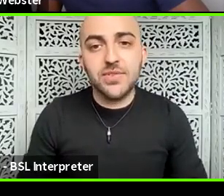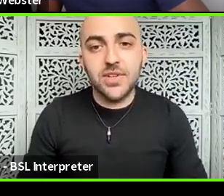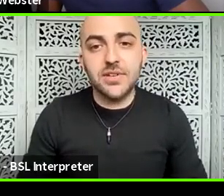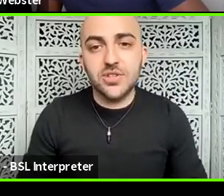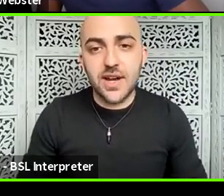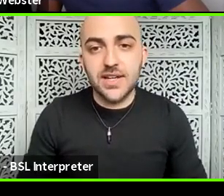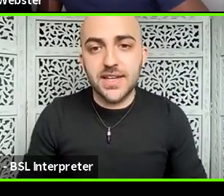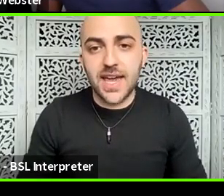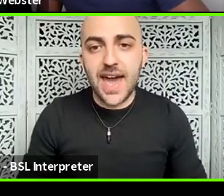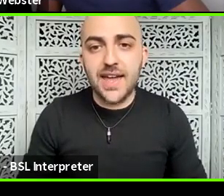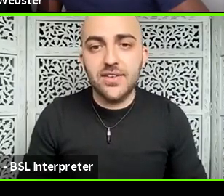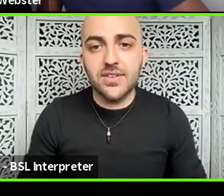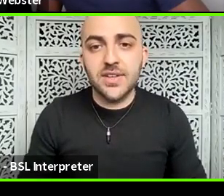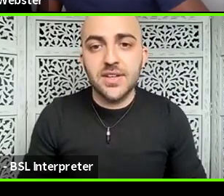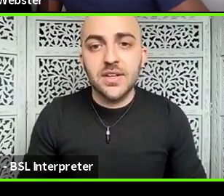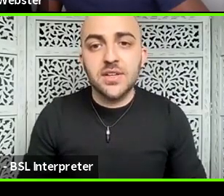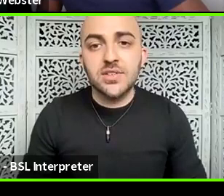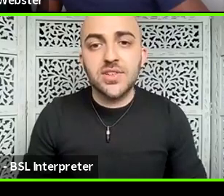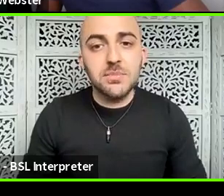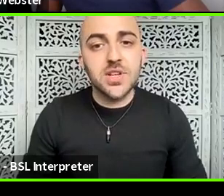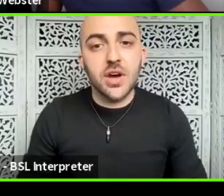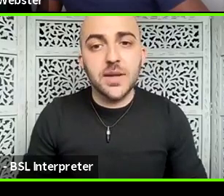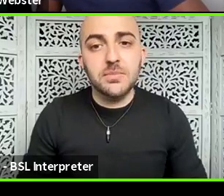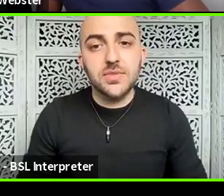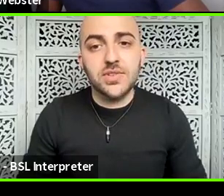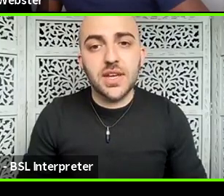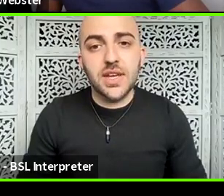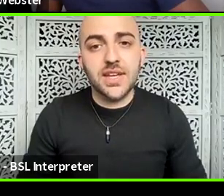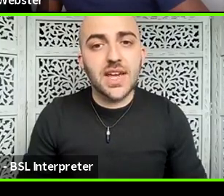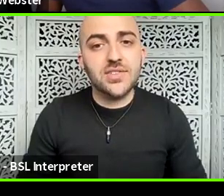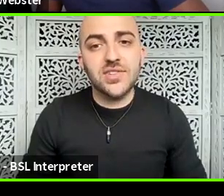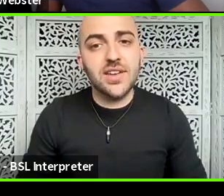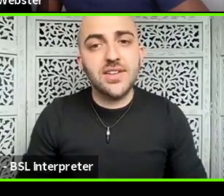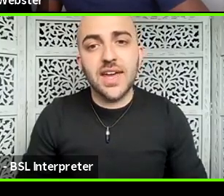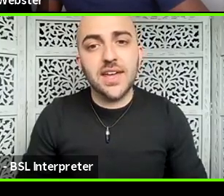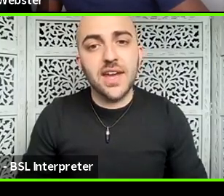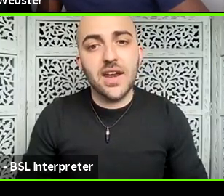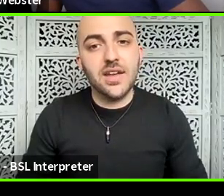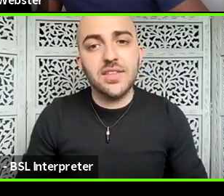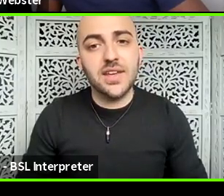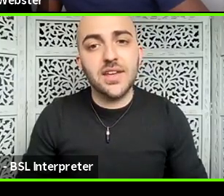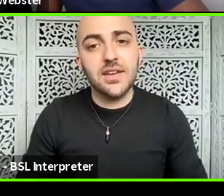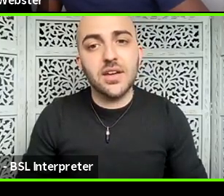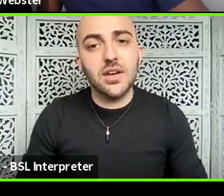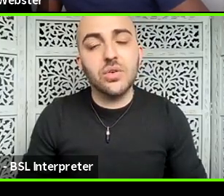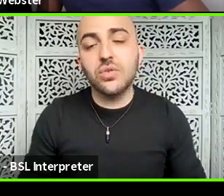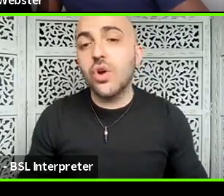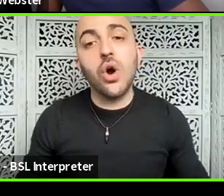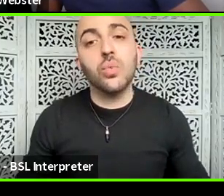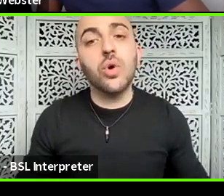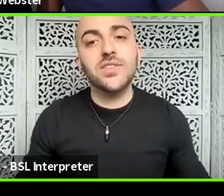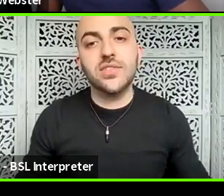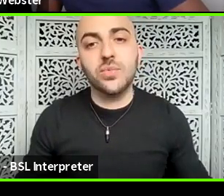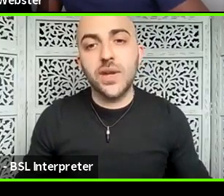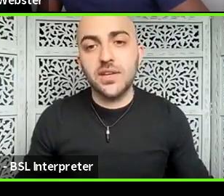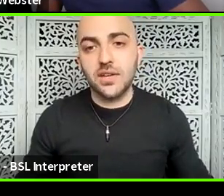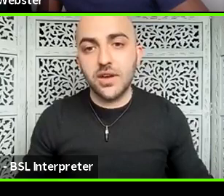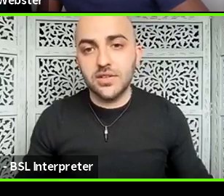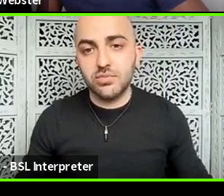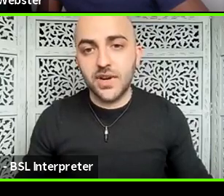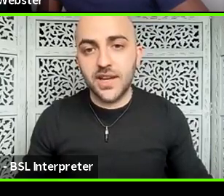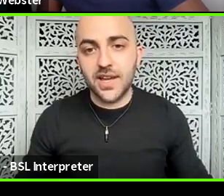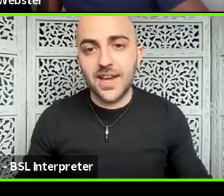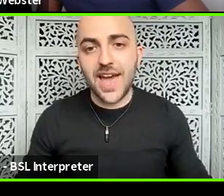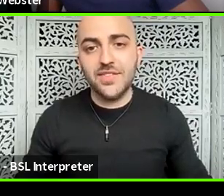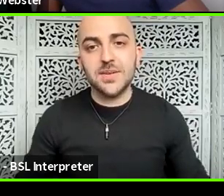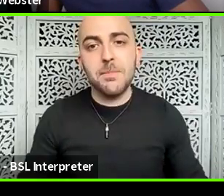and absolutely draining. And sometimes it gets to Sunday and I think, oh God, what is this week